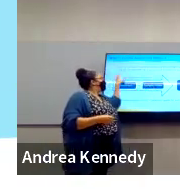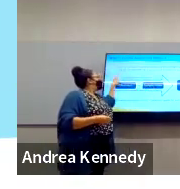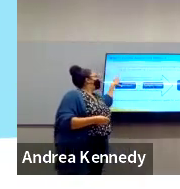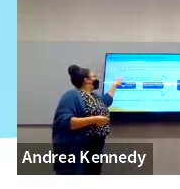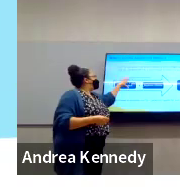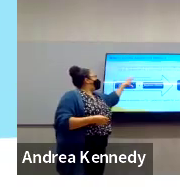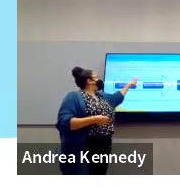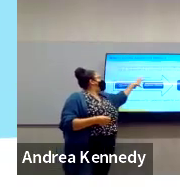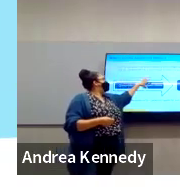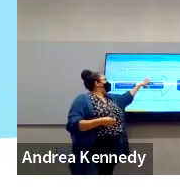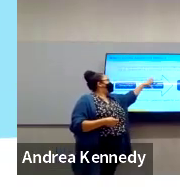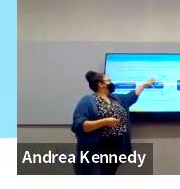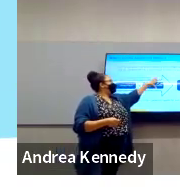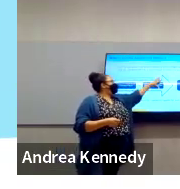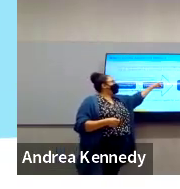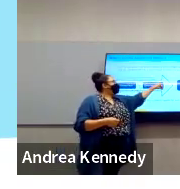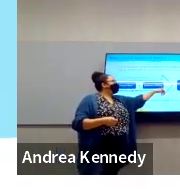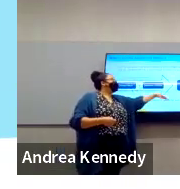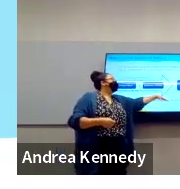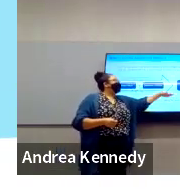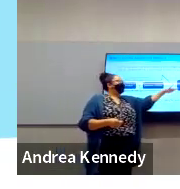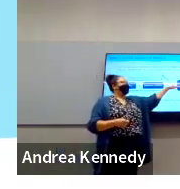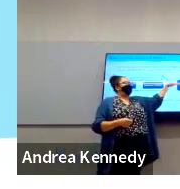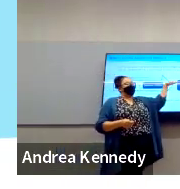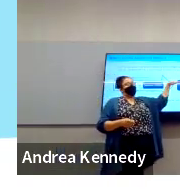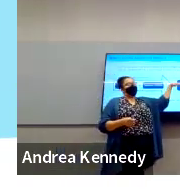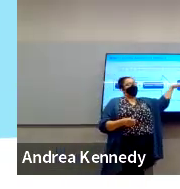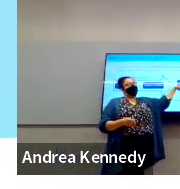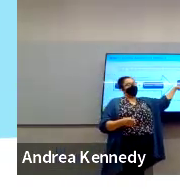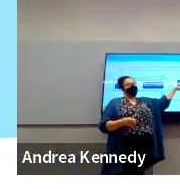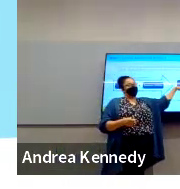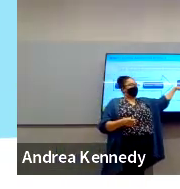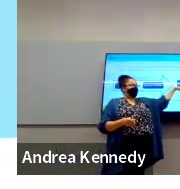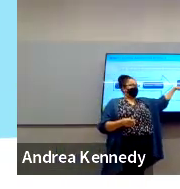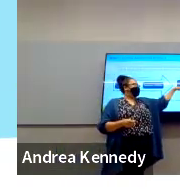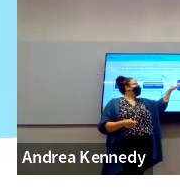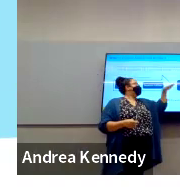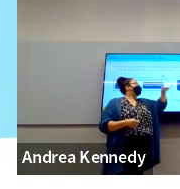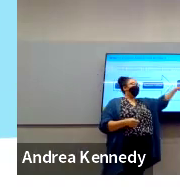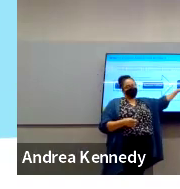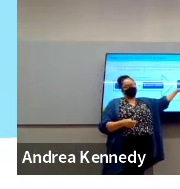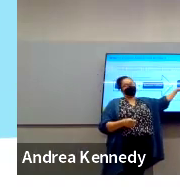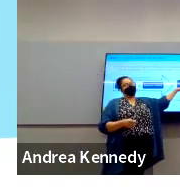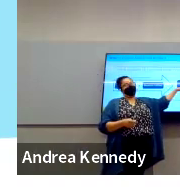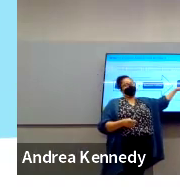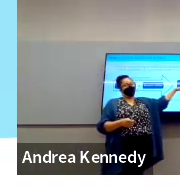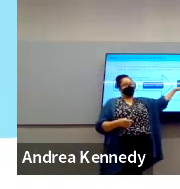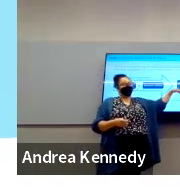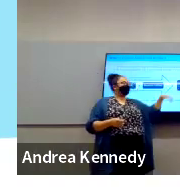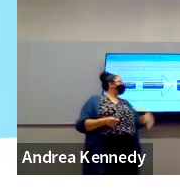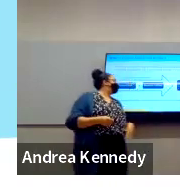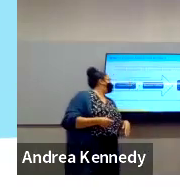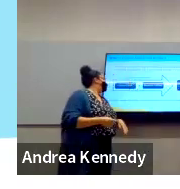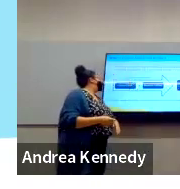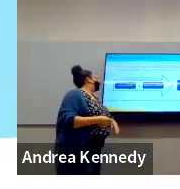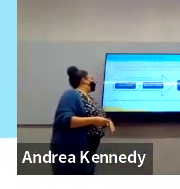service. They're gonna all go through this petition process, and there's gonna be now one rent amount, and that will be the rent that you